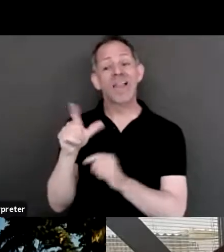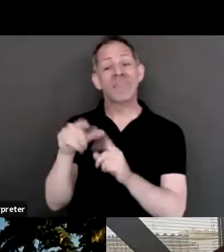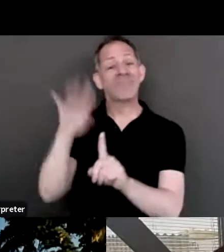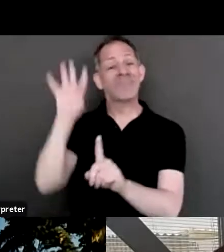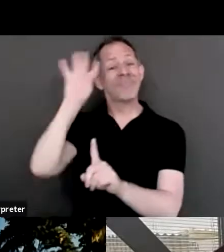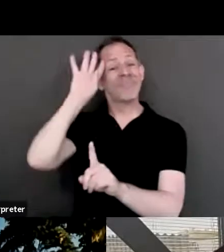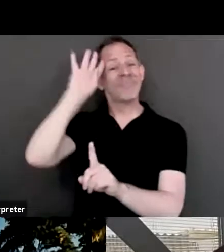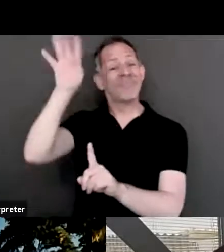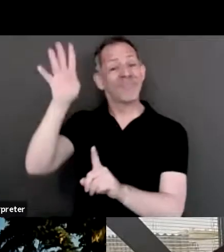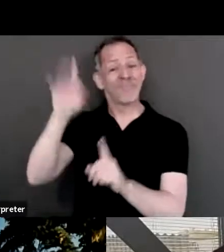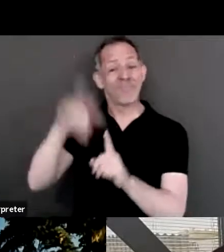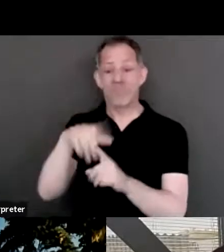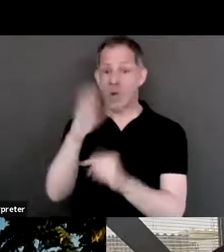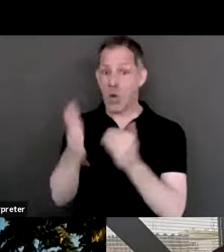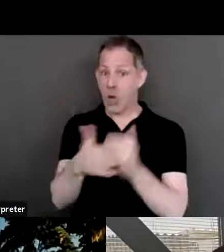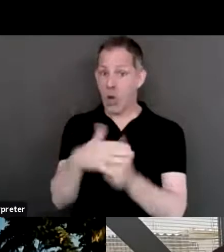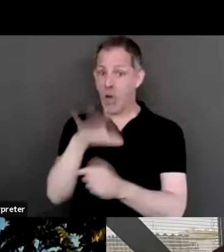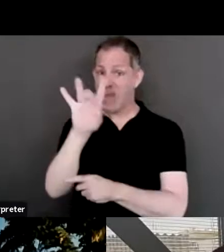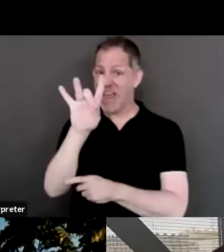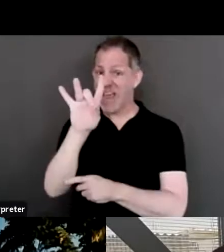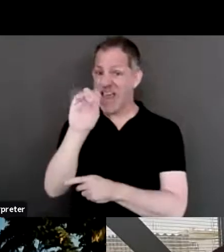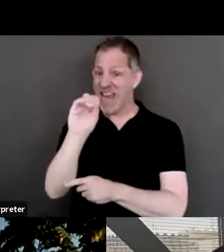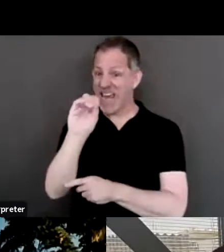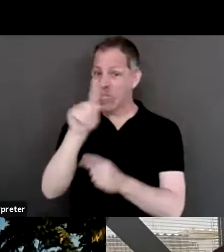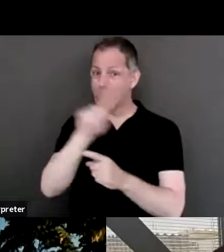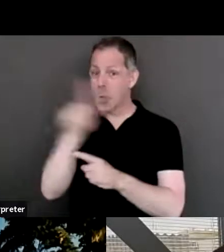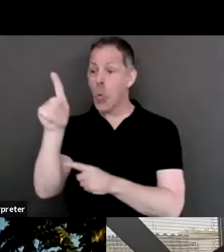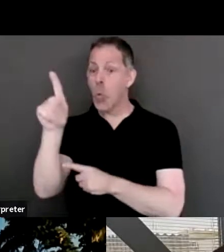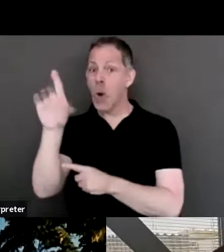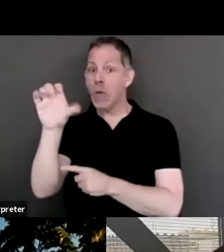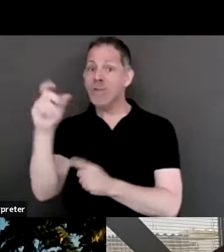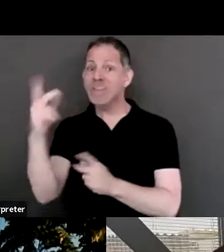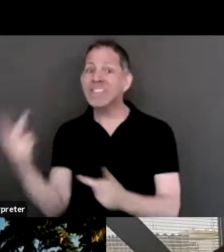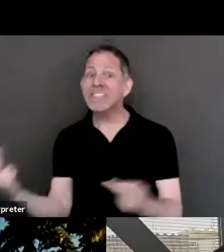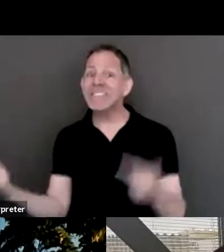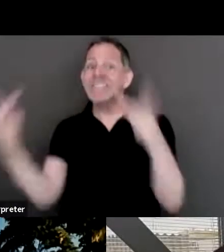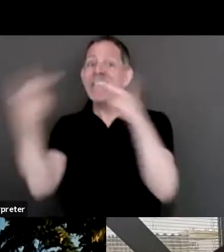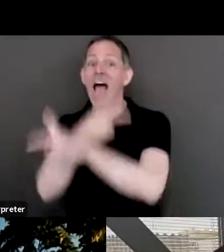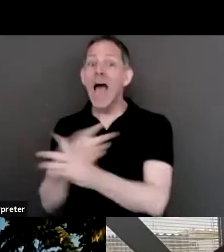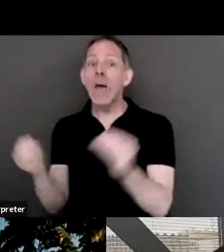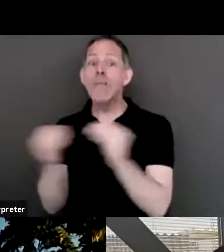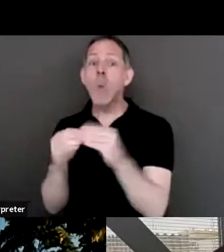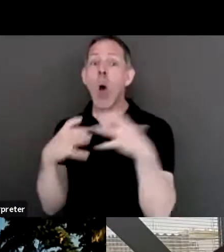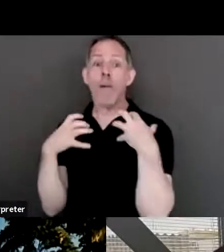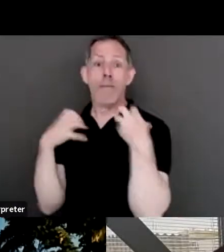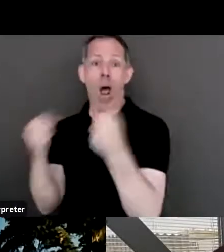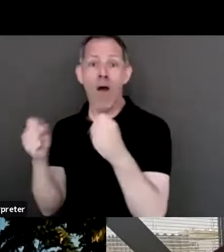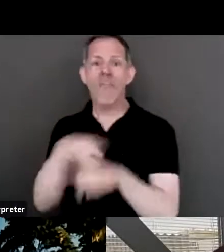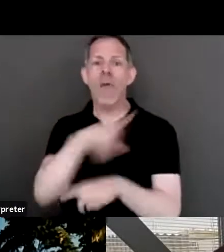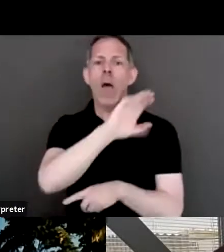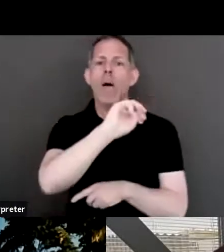and stronger than morphine, even a tiny bit of fentanyl can be lethal.